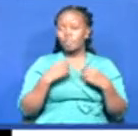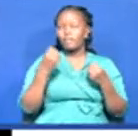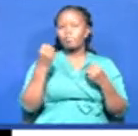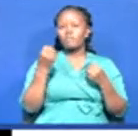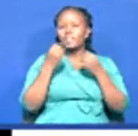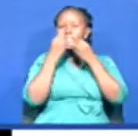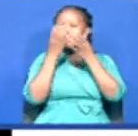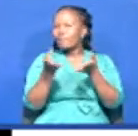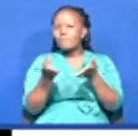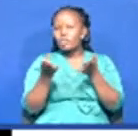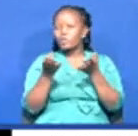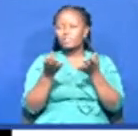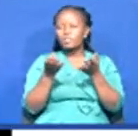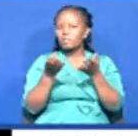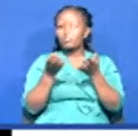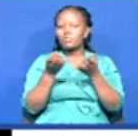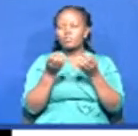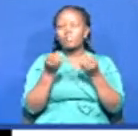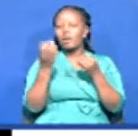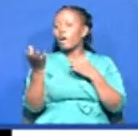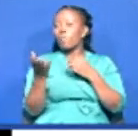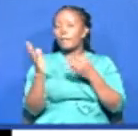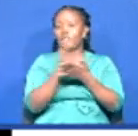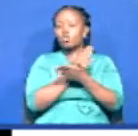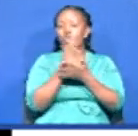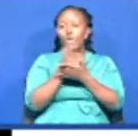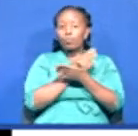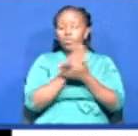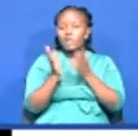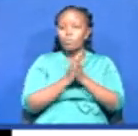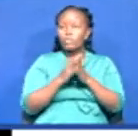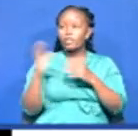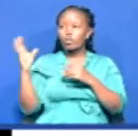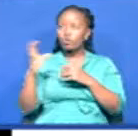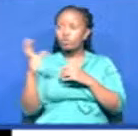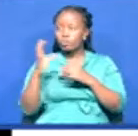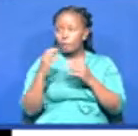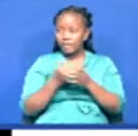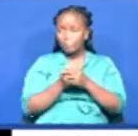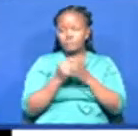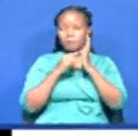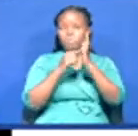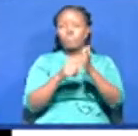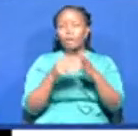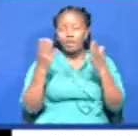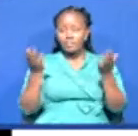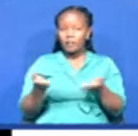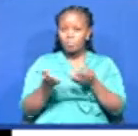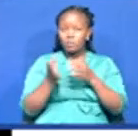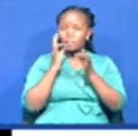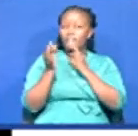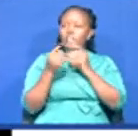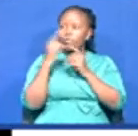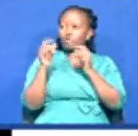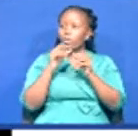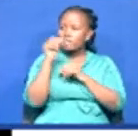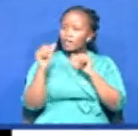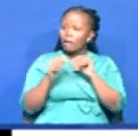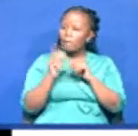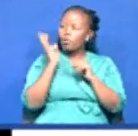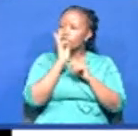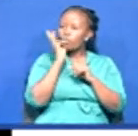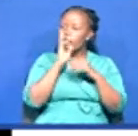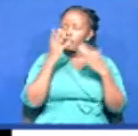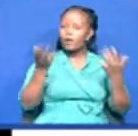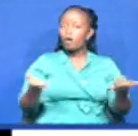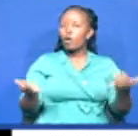then do you share with consumers. For example, if we are talking about water or mobile phones